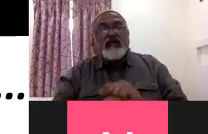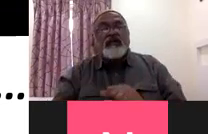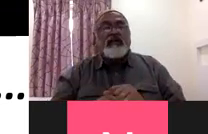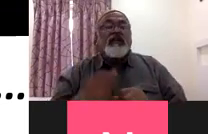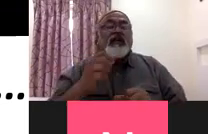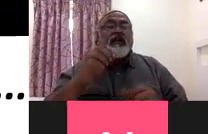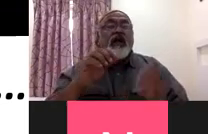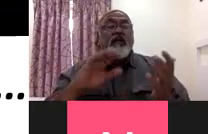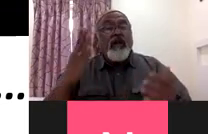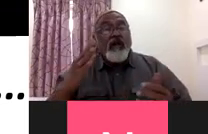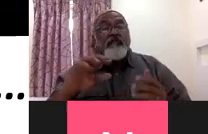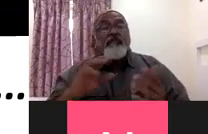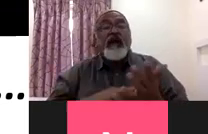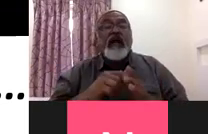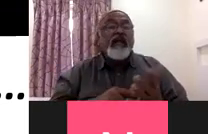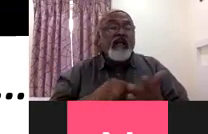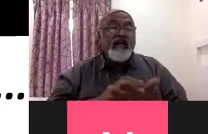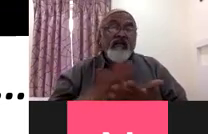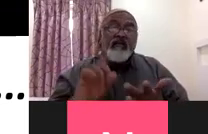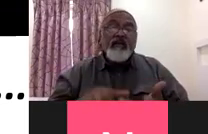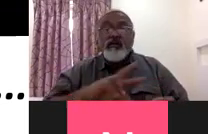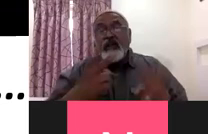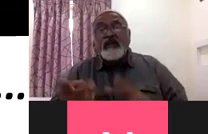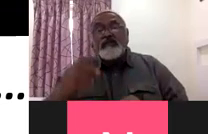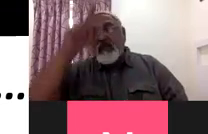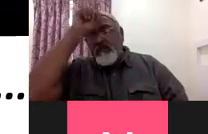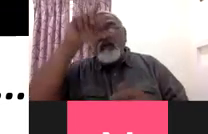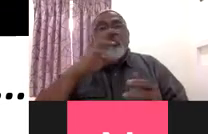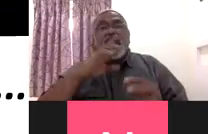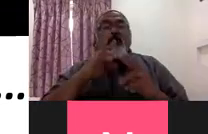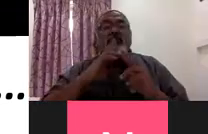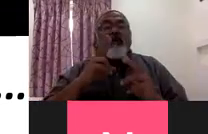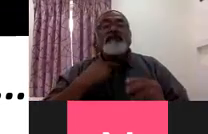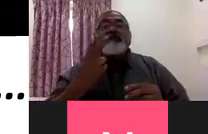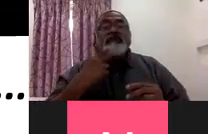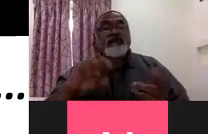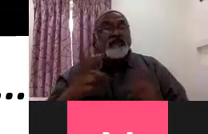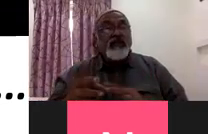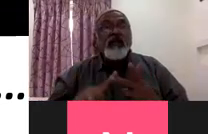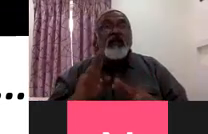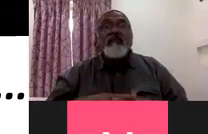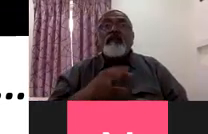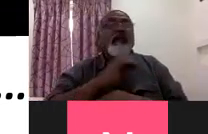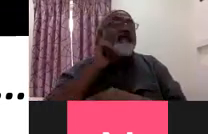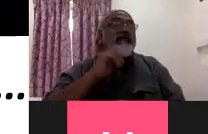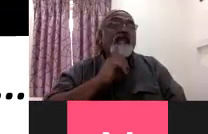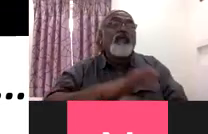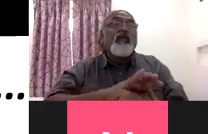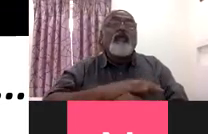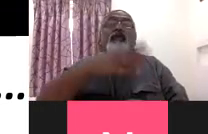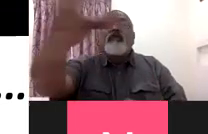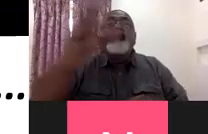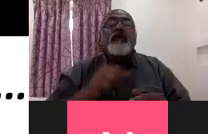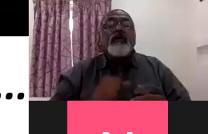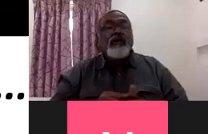easily. Google, and you should be able to get and do the job. But if a deaf person has to go to a doctor and do a, for